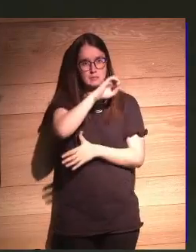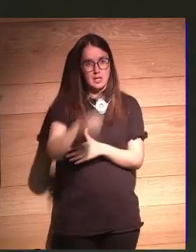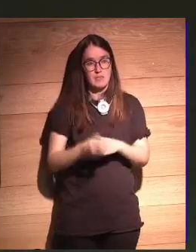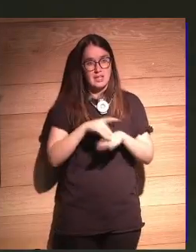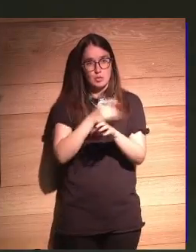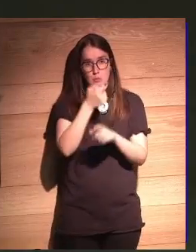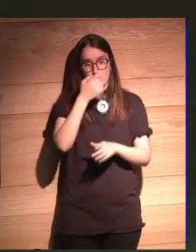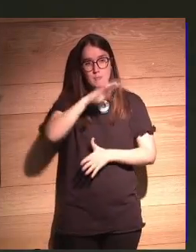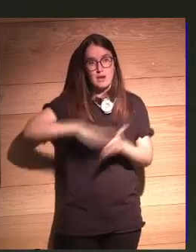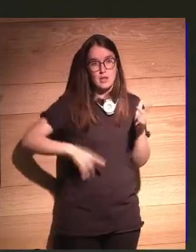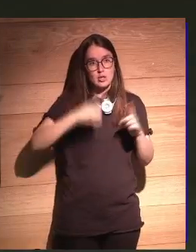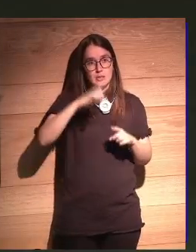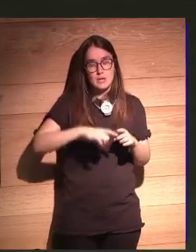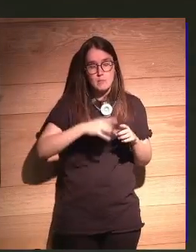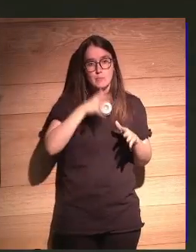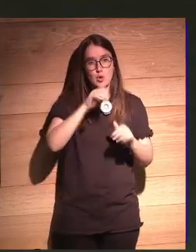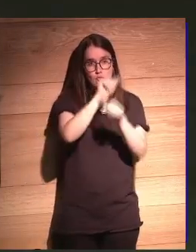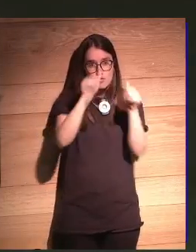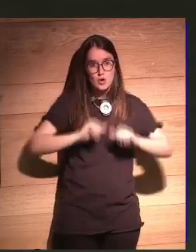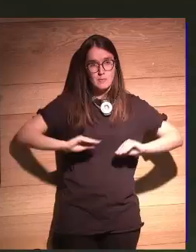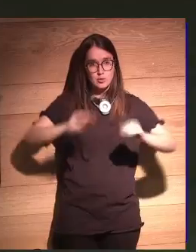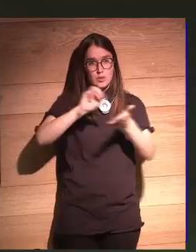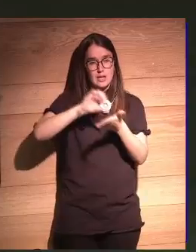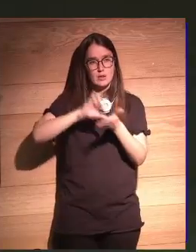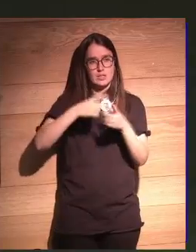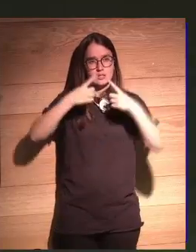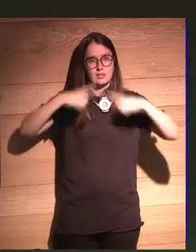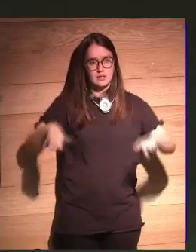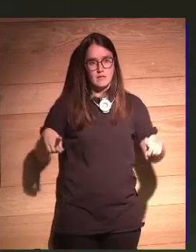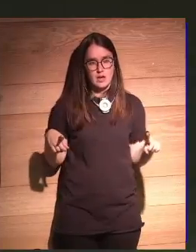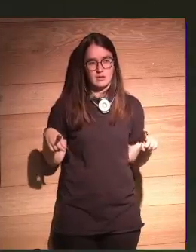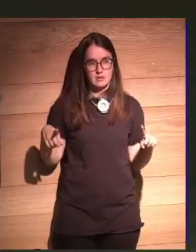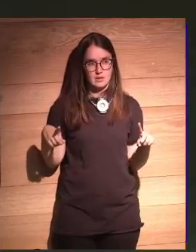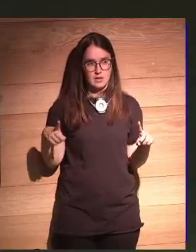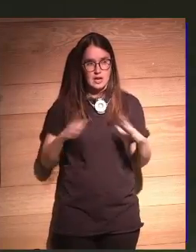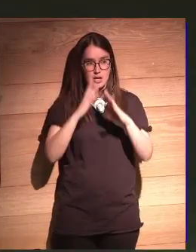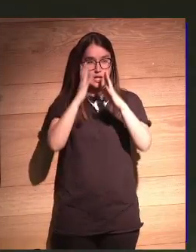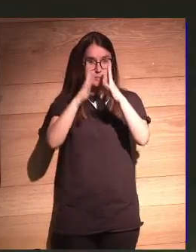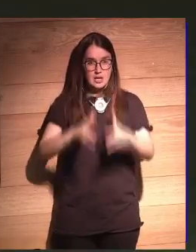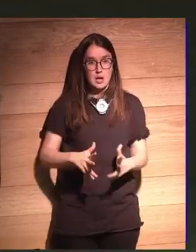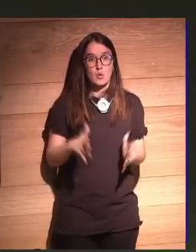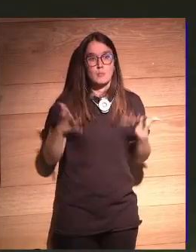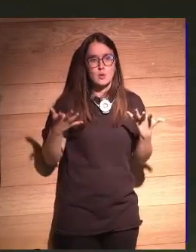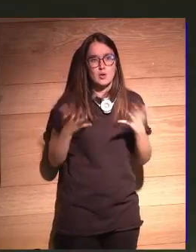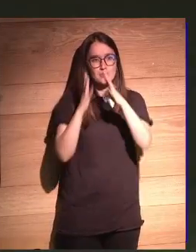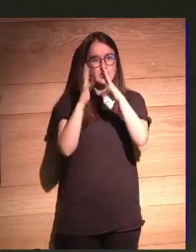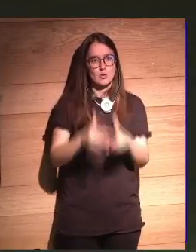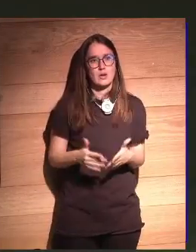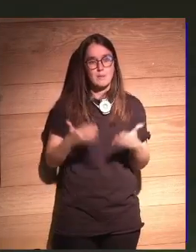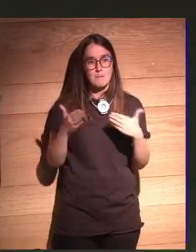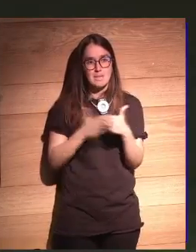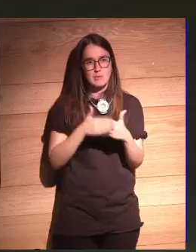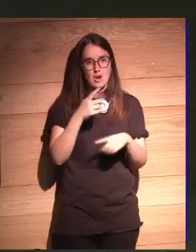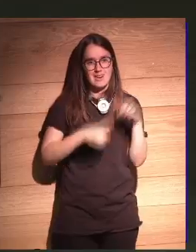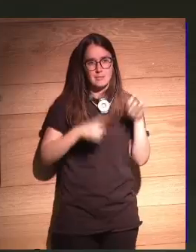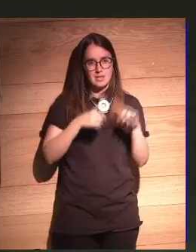153,000. As is one of the few figures we have in Barcelona due to the very distribution of the city is different. They did the same census, but let's